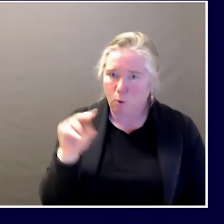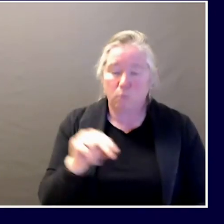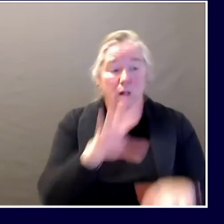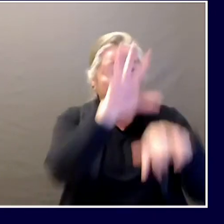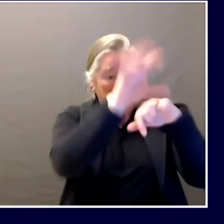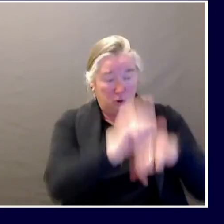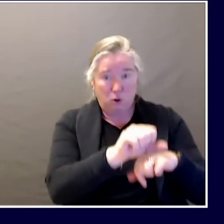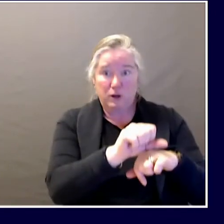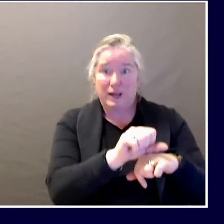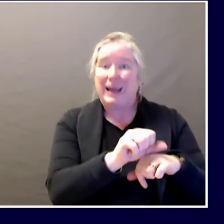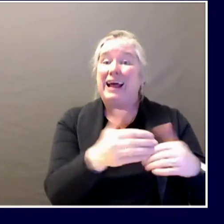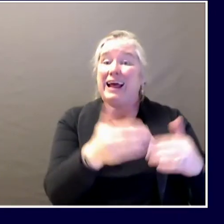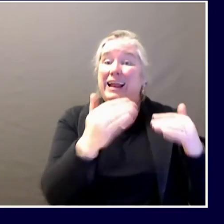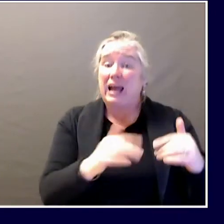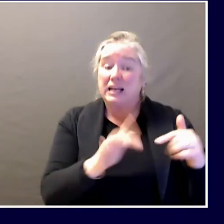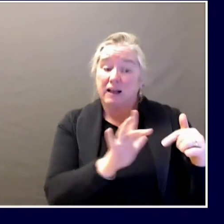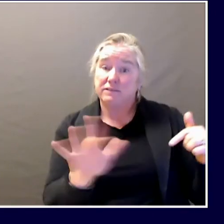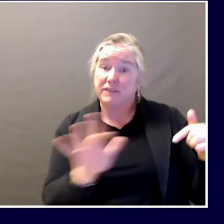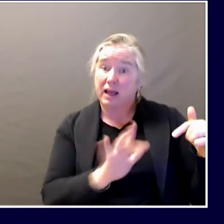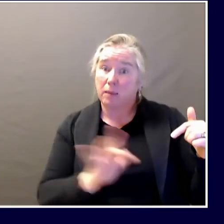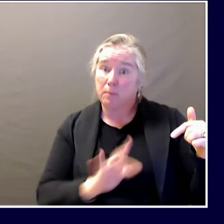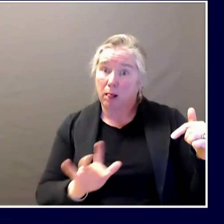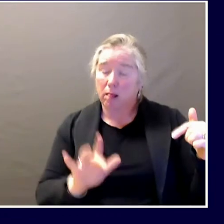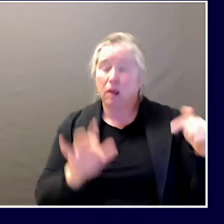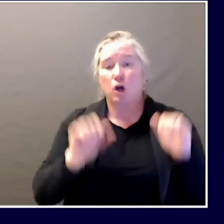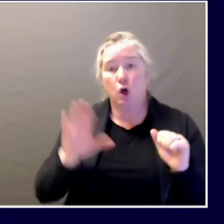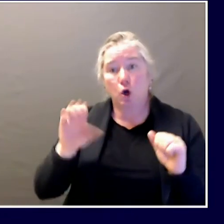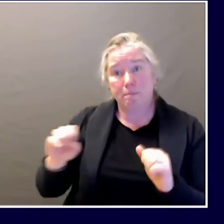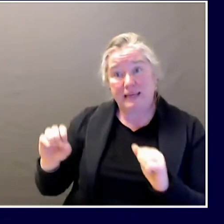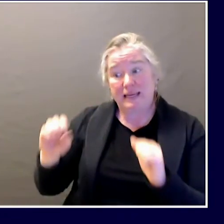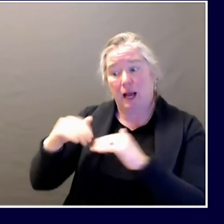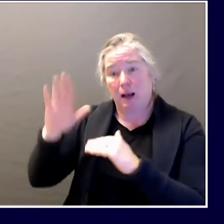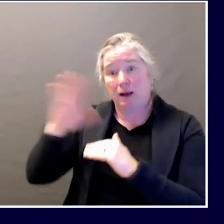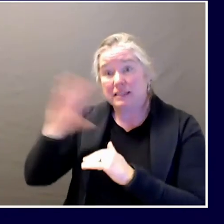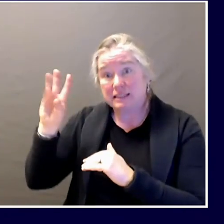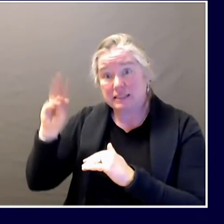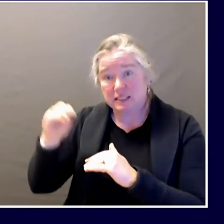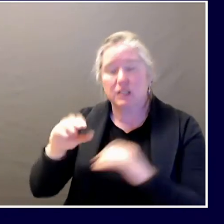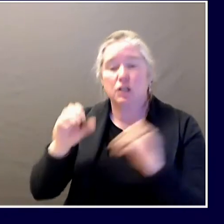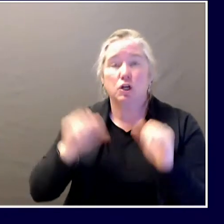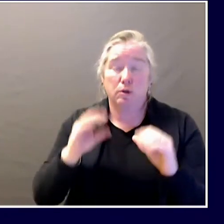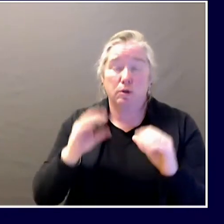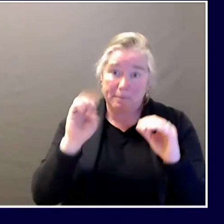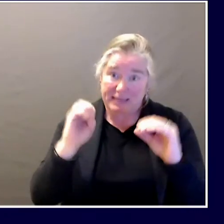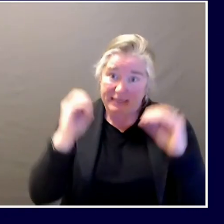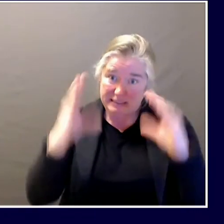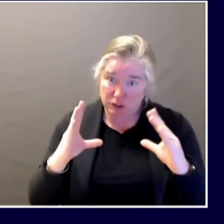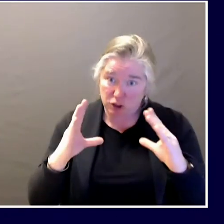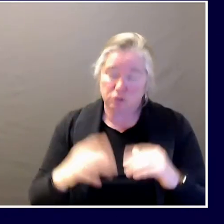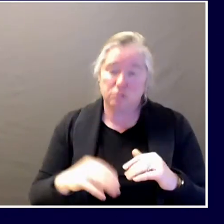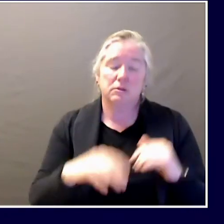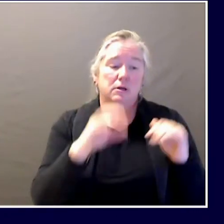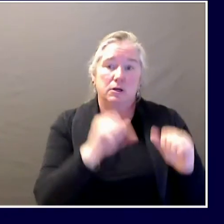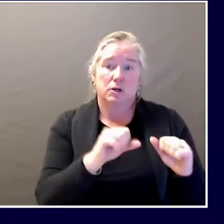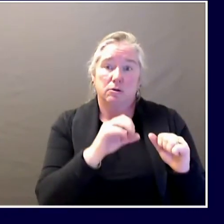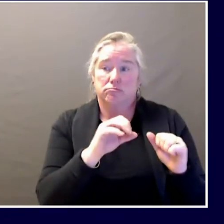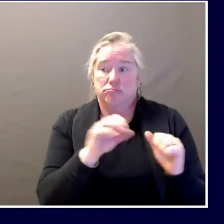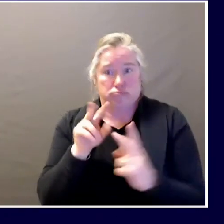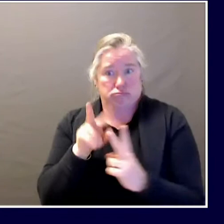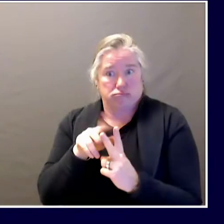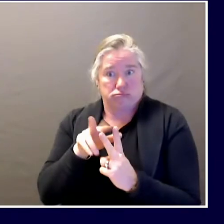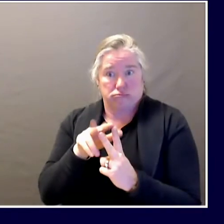are coming from the state's allocation, not from the extra doses that the federal government is sending to our retail pharmacy chains out of a commitment to our older